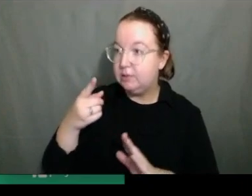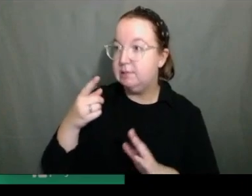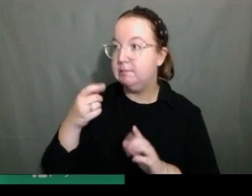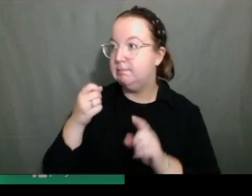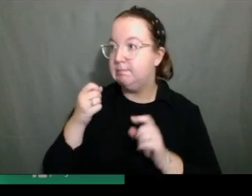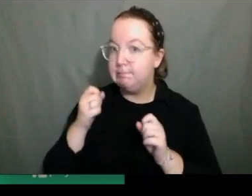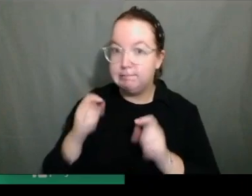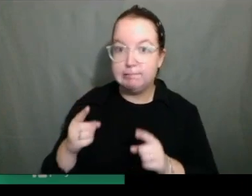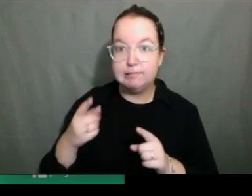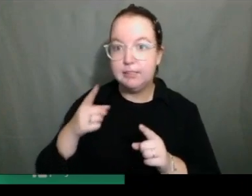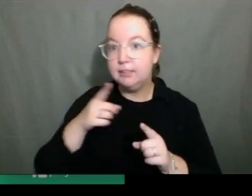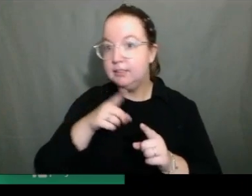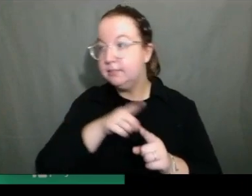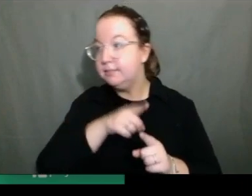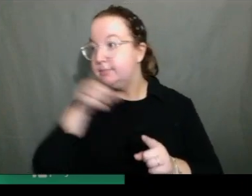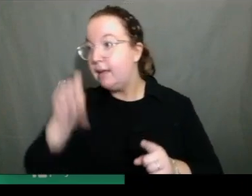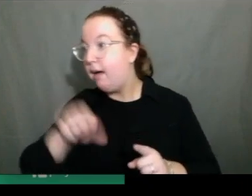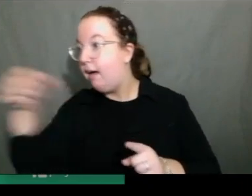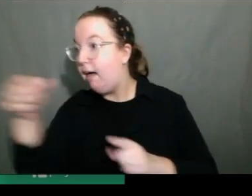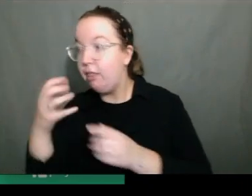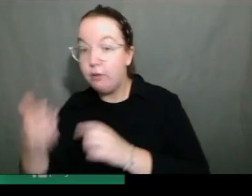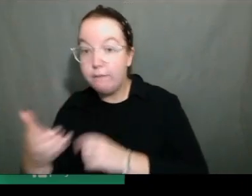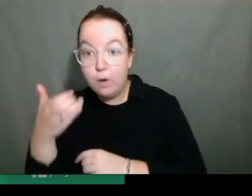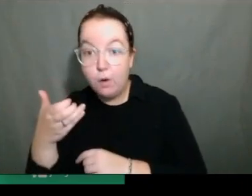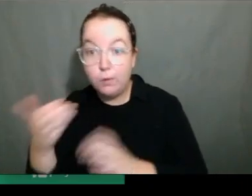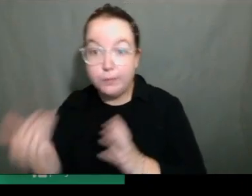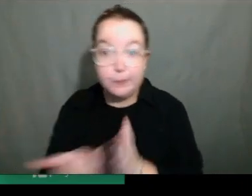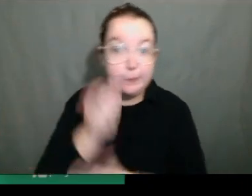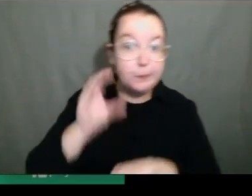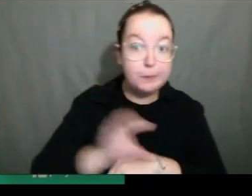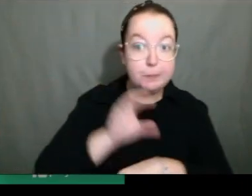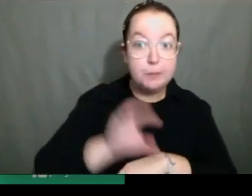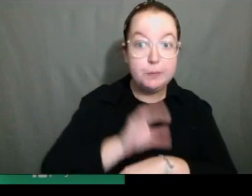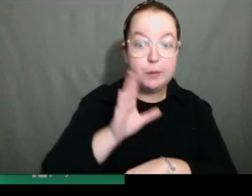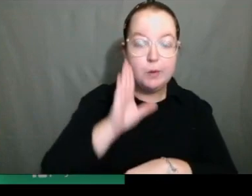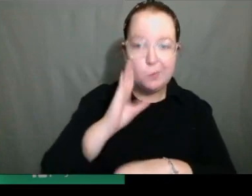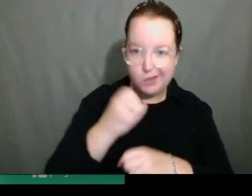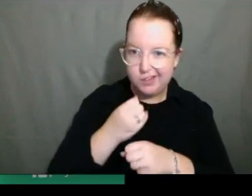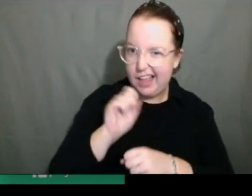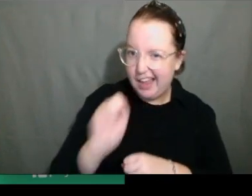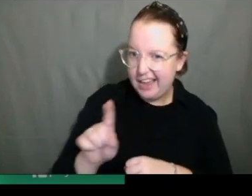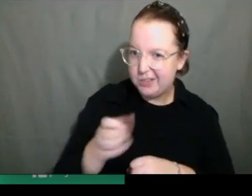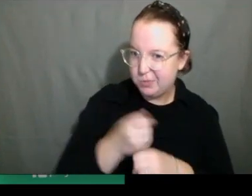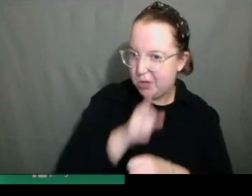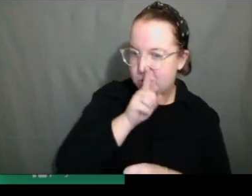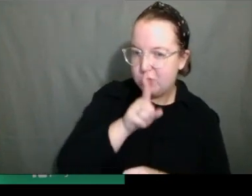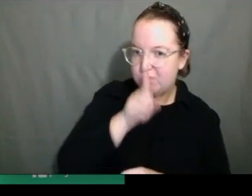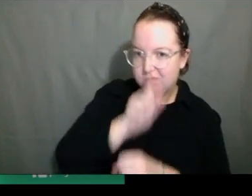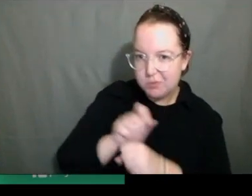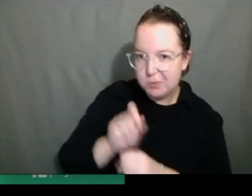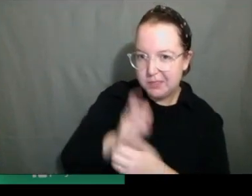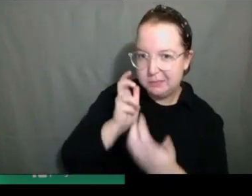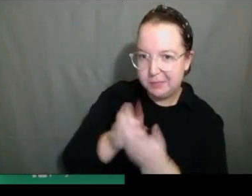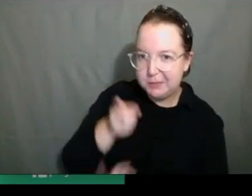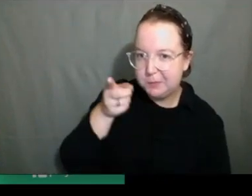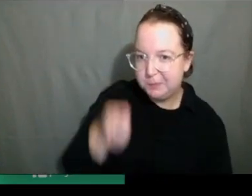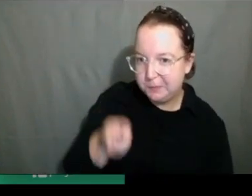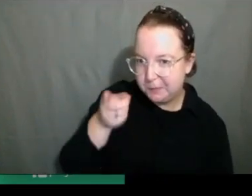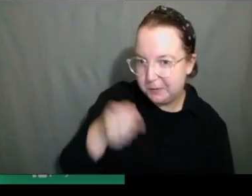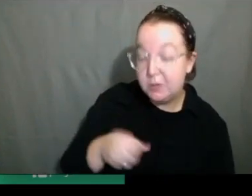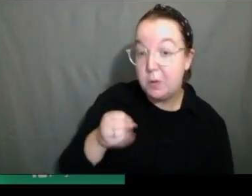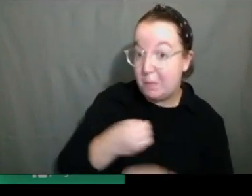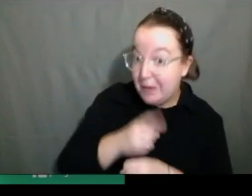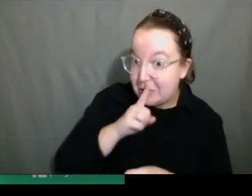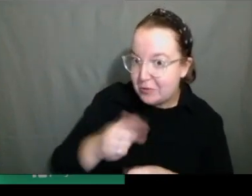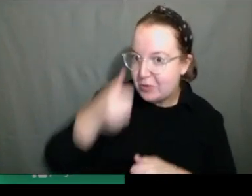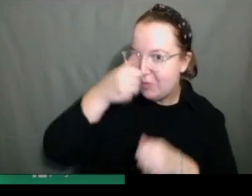sure you're keeping track of your questions and answers so that you don't have any issues getting logged in the future. You'll also be able to change your